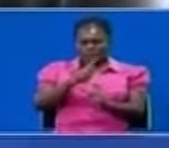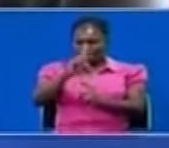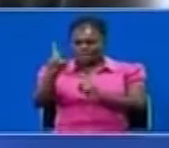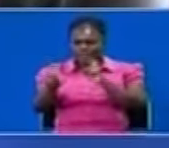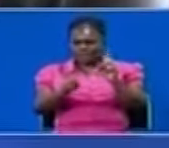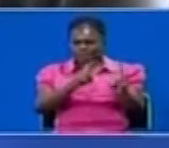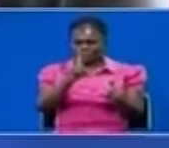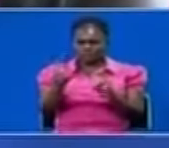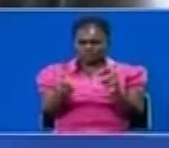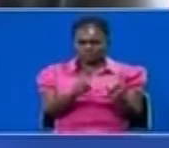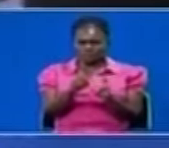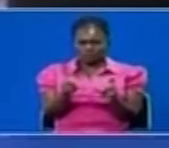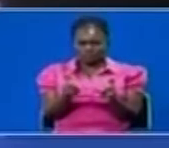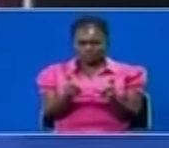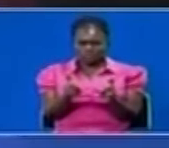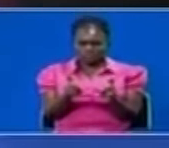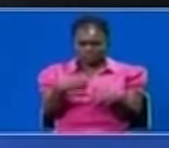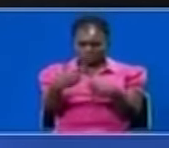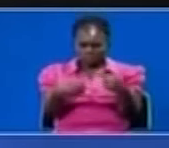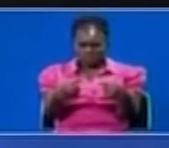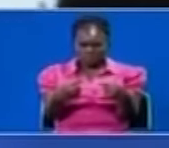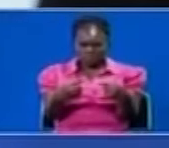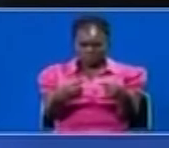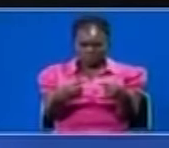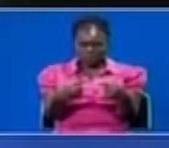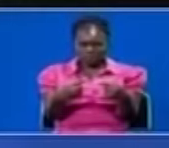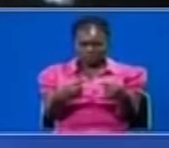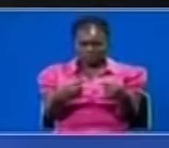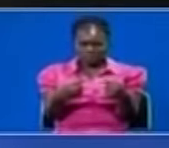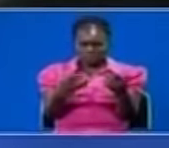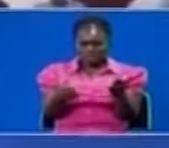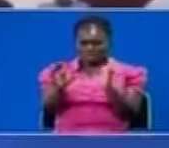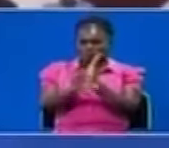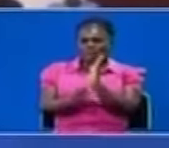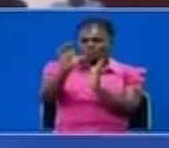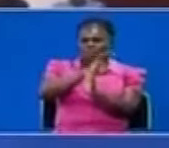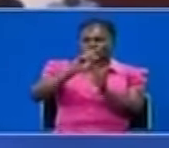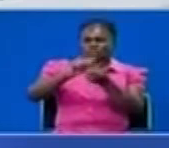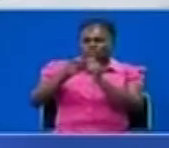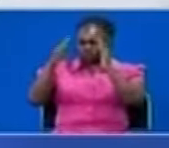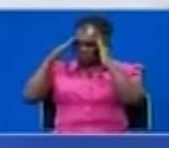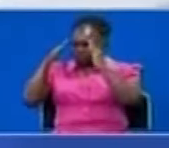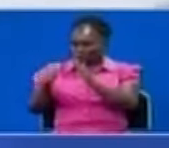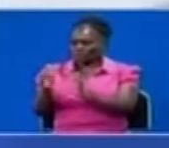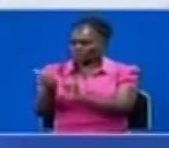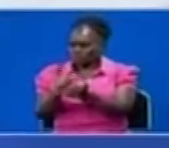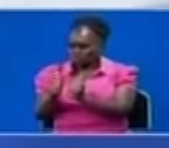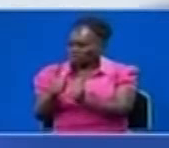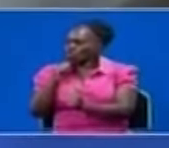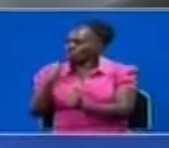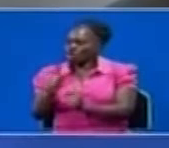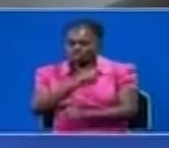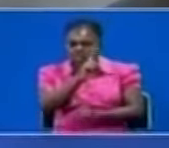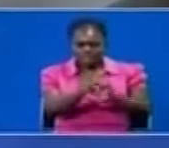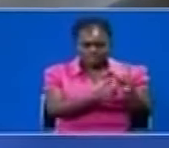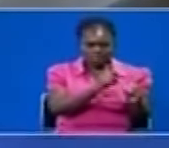examination drives curriculum. With the imminent revised curriculum framework, which focuses on competence rather than